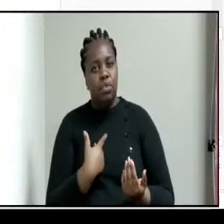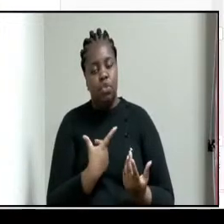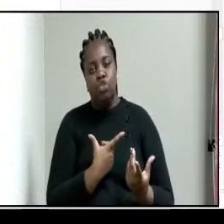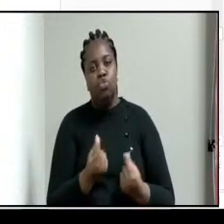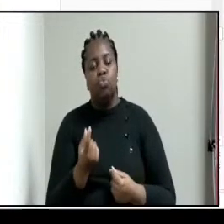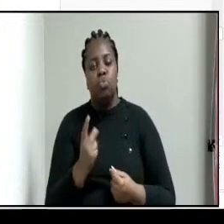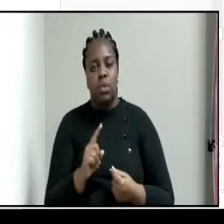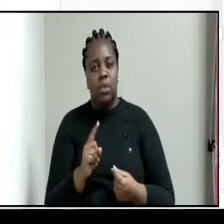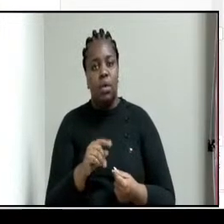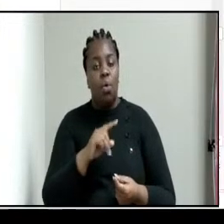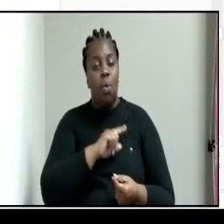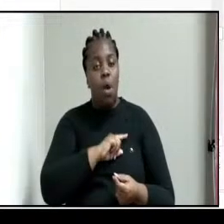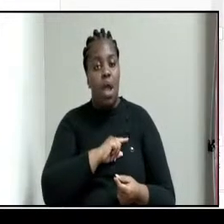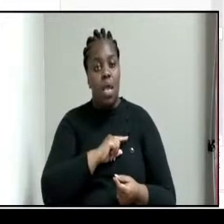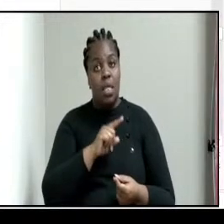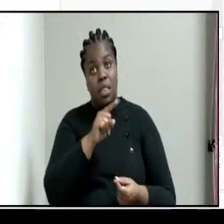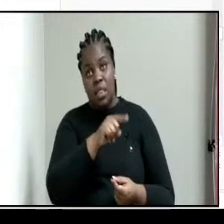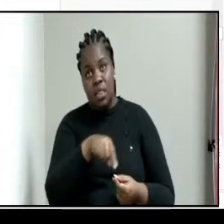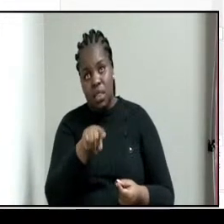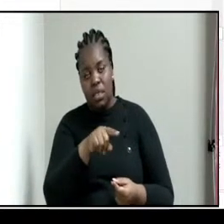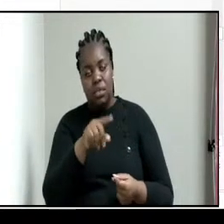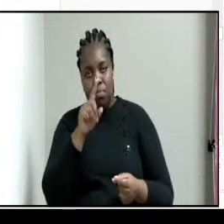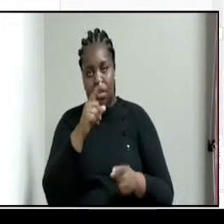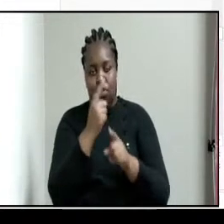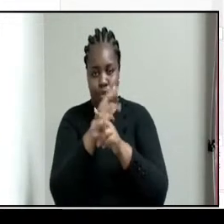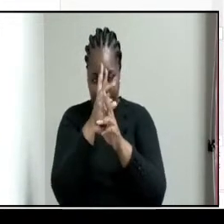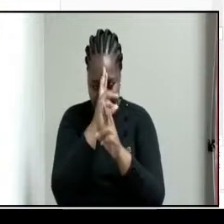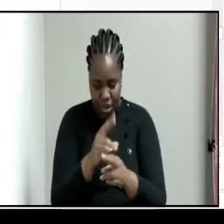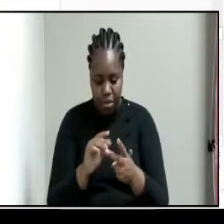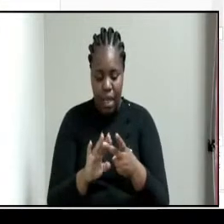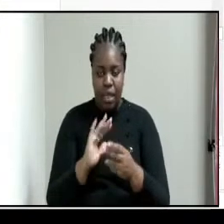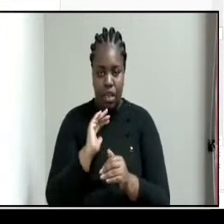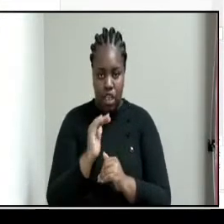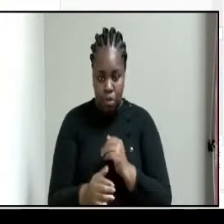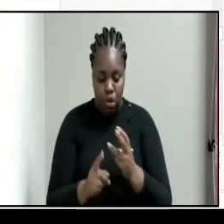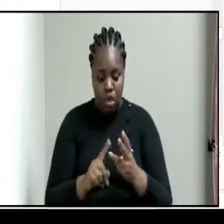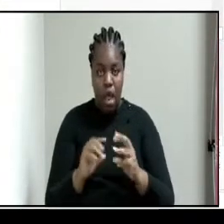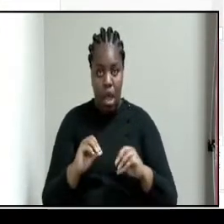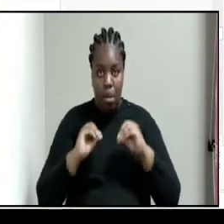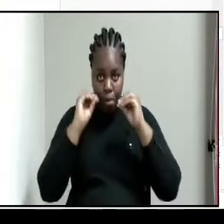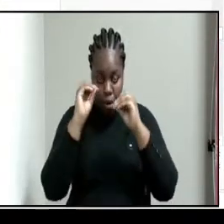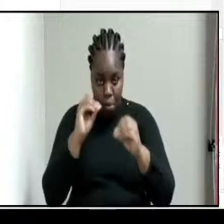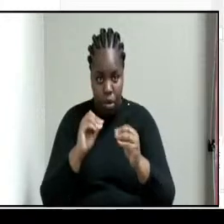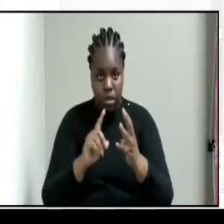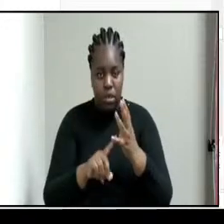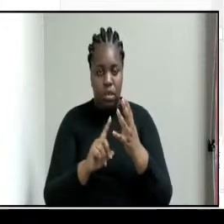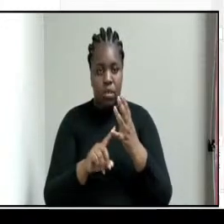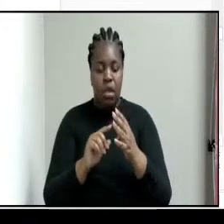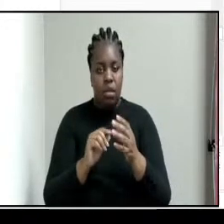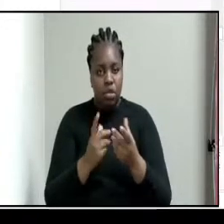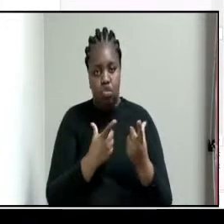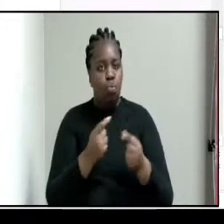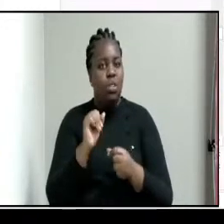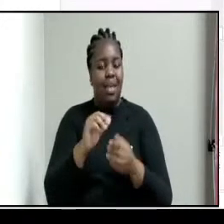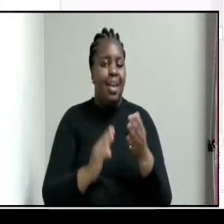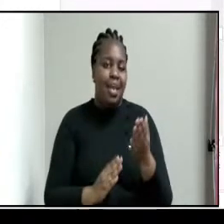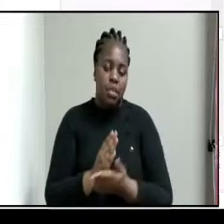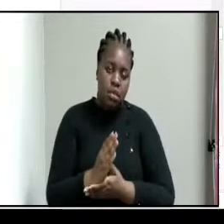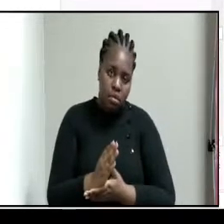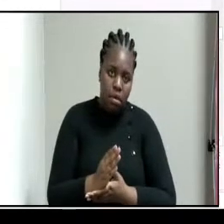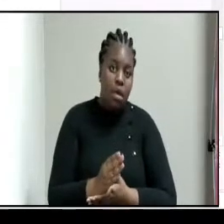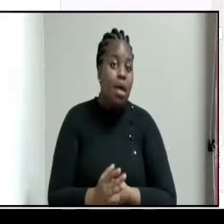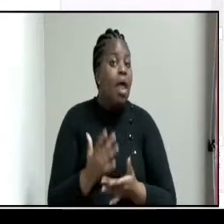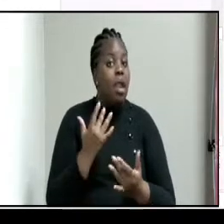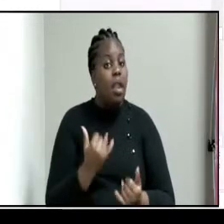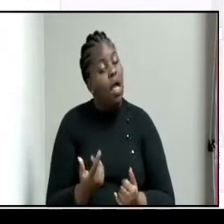bearers, is that the state must respect, it must protect, must promote, and it must fulfill those rights. Now, what we